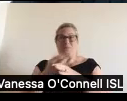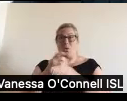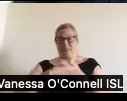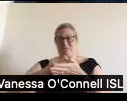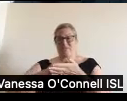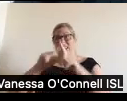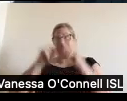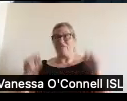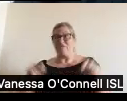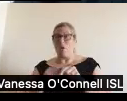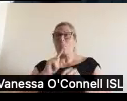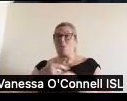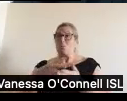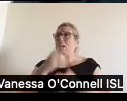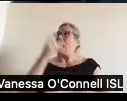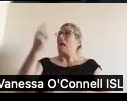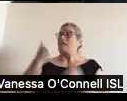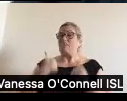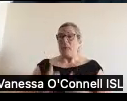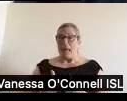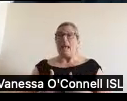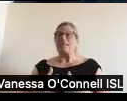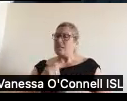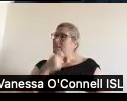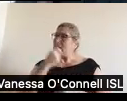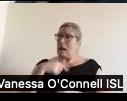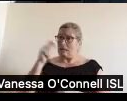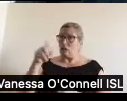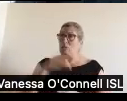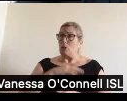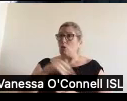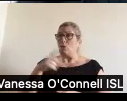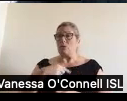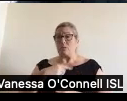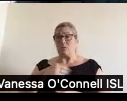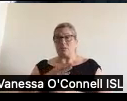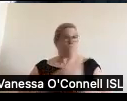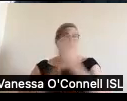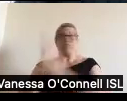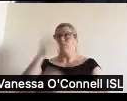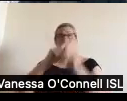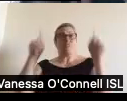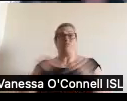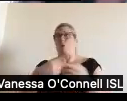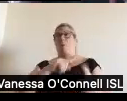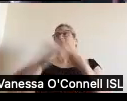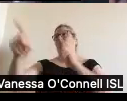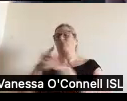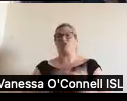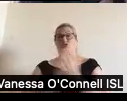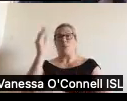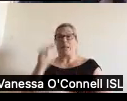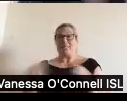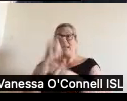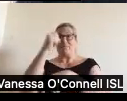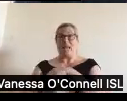he approached men, saying, I think that you'd be good at this, would you be interested, they would have the form filled in that day and straight back to him. So there is a massive